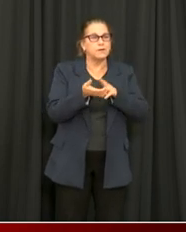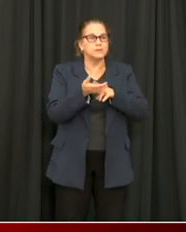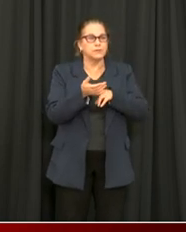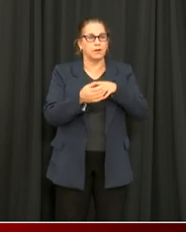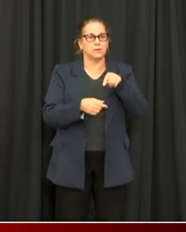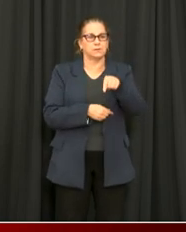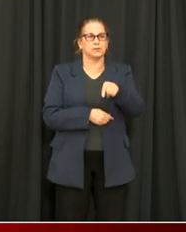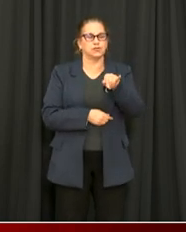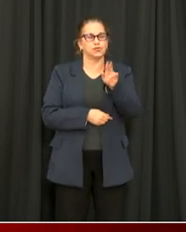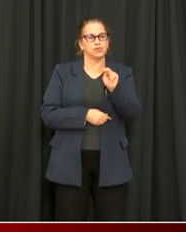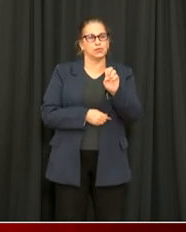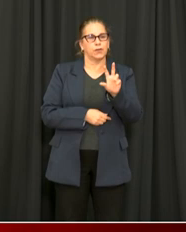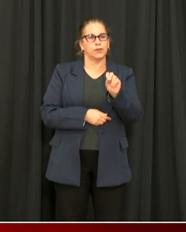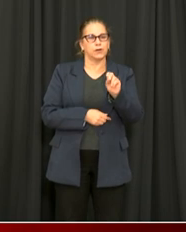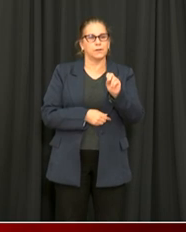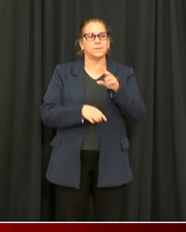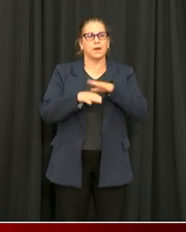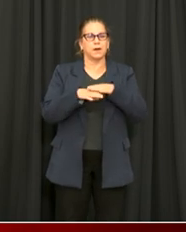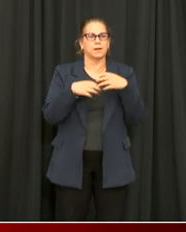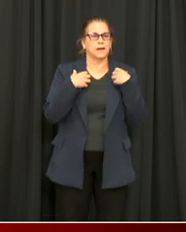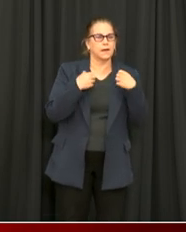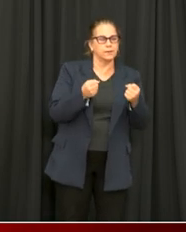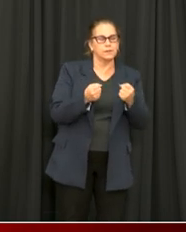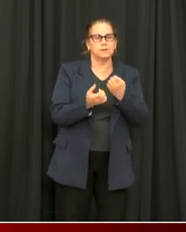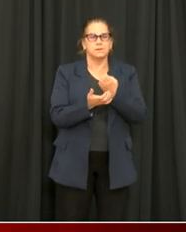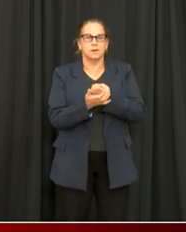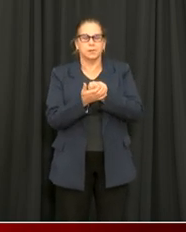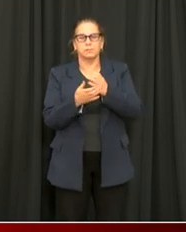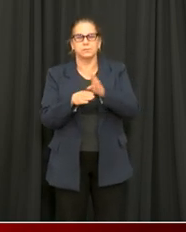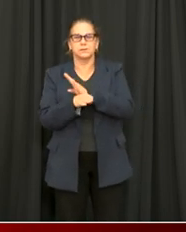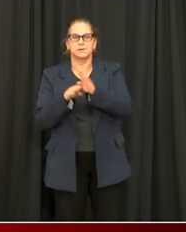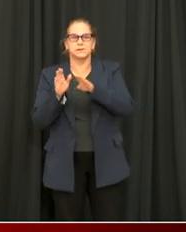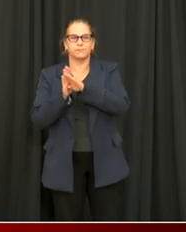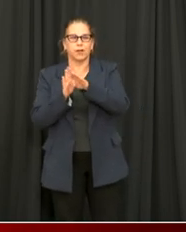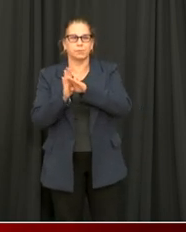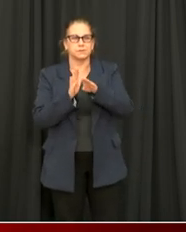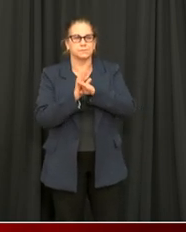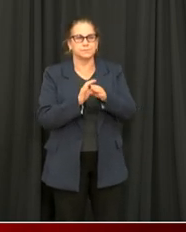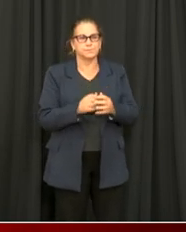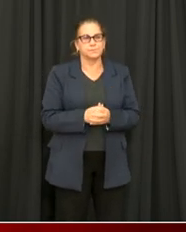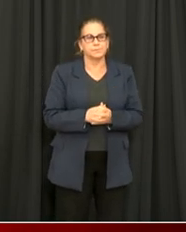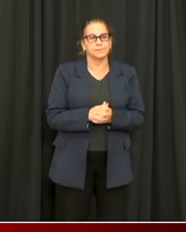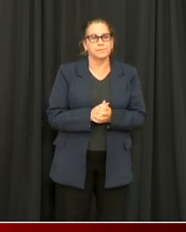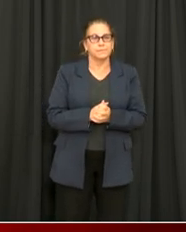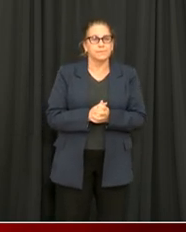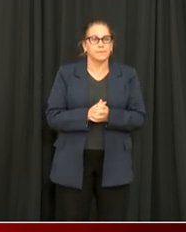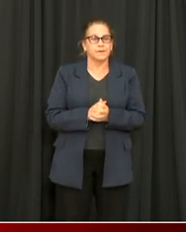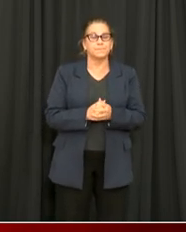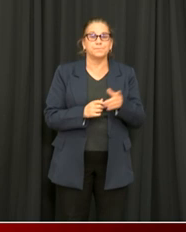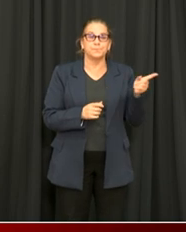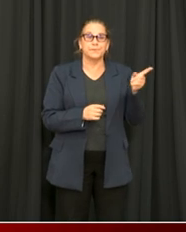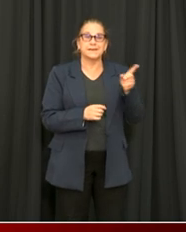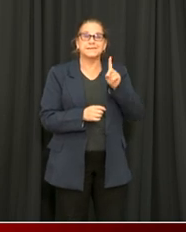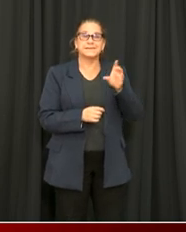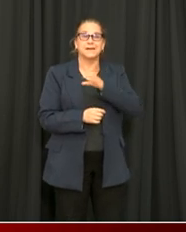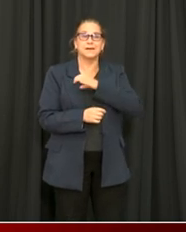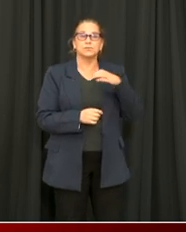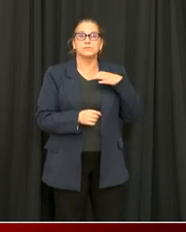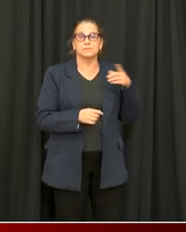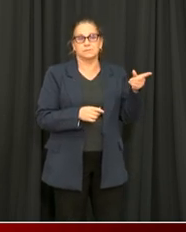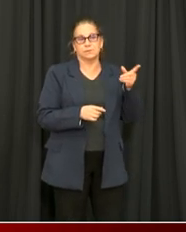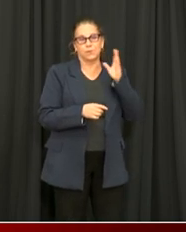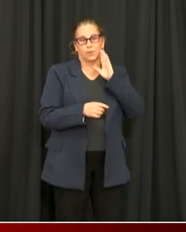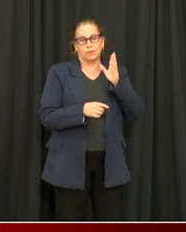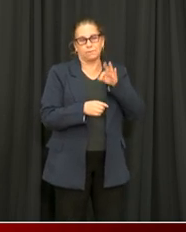Economic Development. And depending on the results of the committee hearing, the first vote of the council would